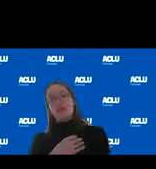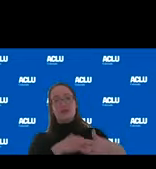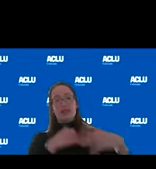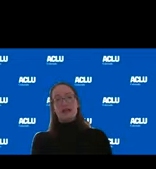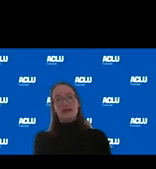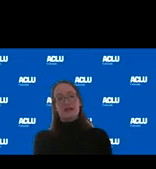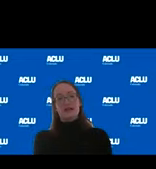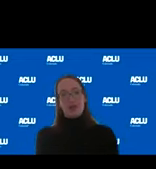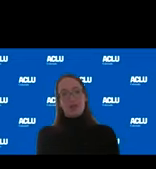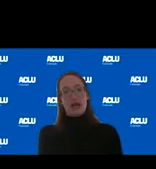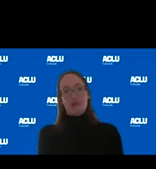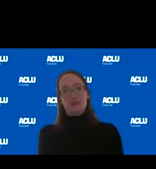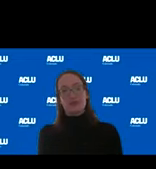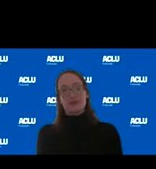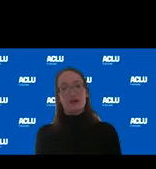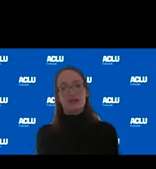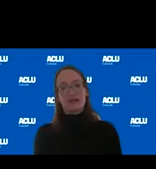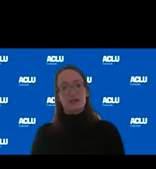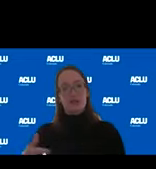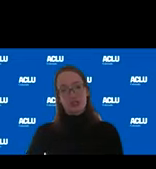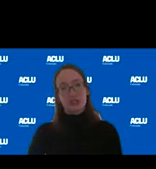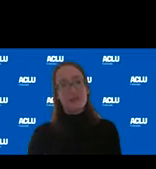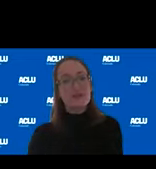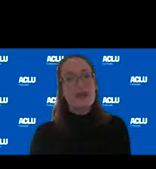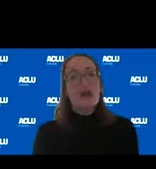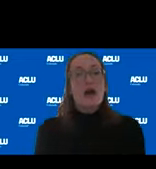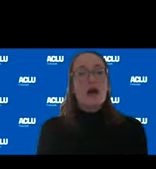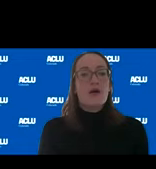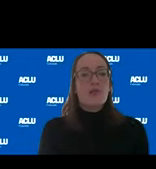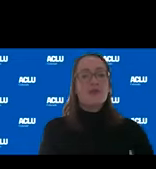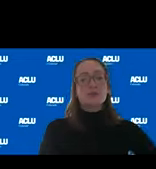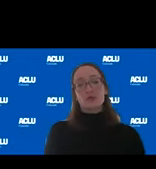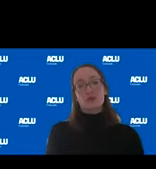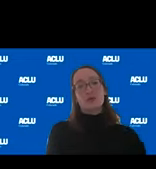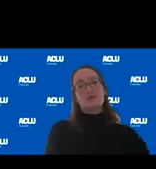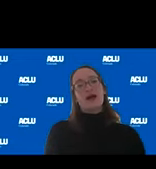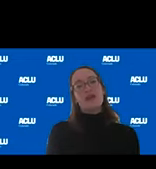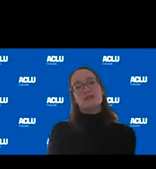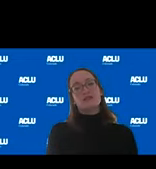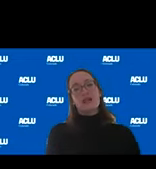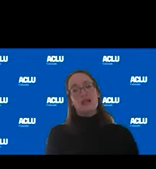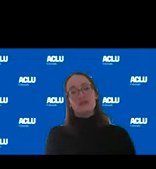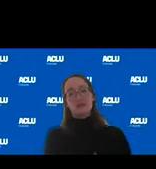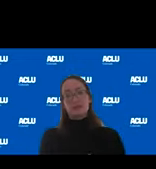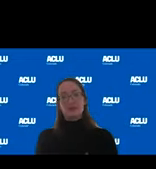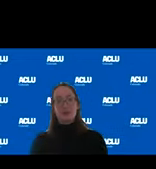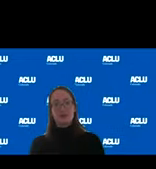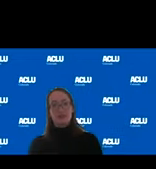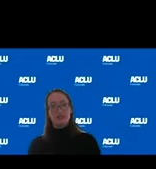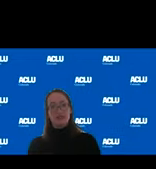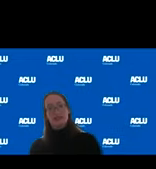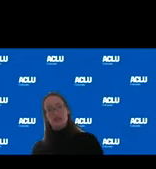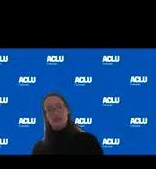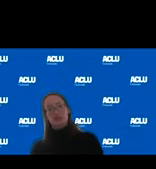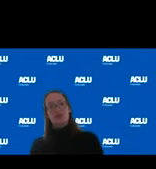arbitrary law saying we can't count absentee ballots until Election Day. This one's also important. Provide notice of discrepancy and